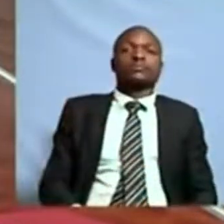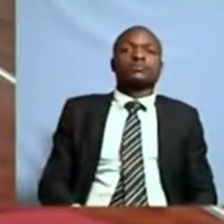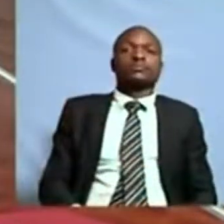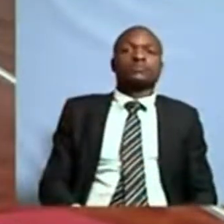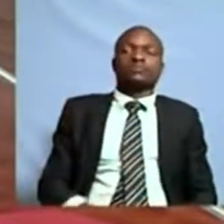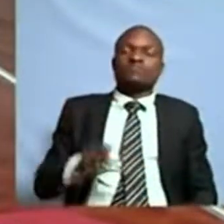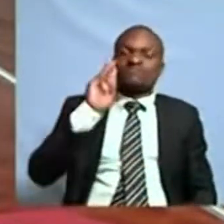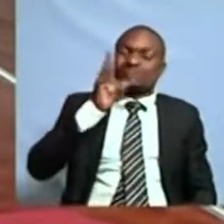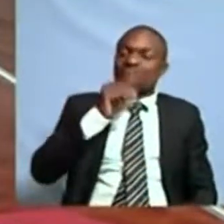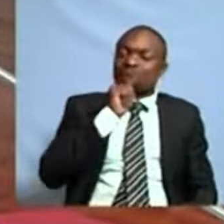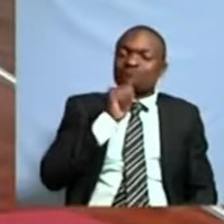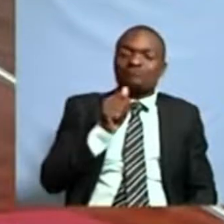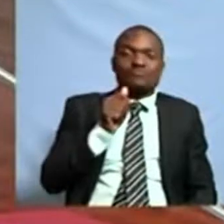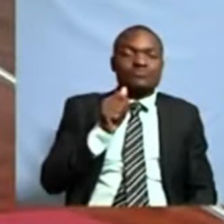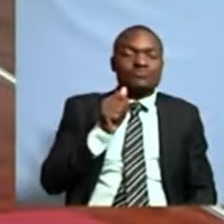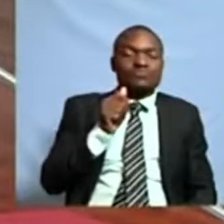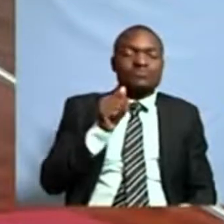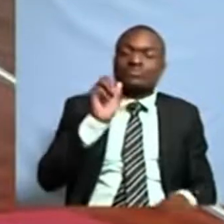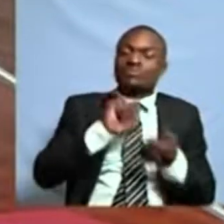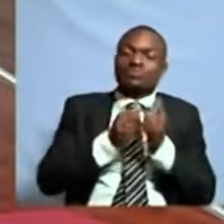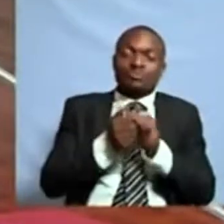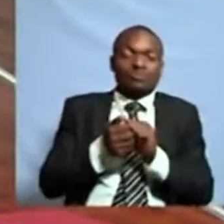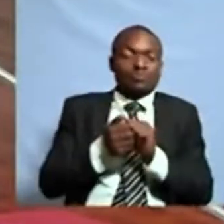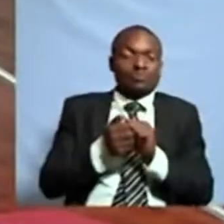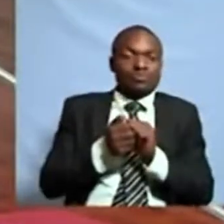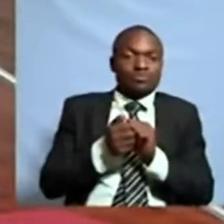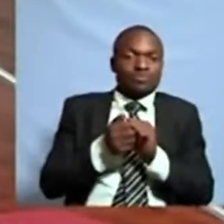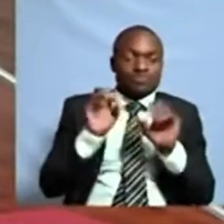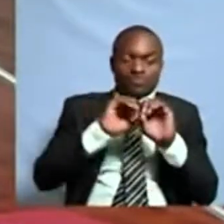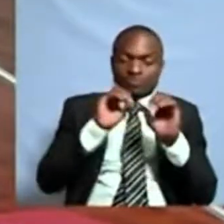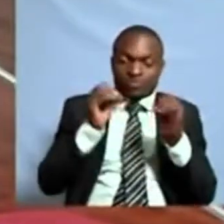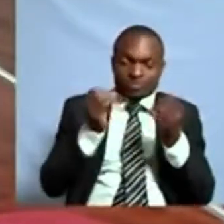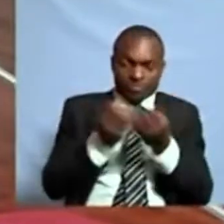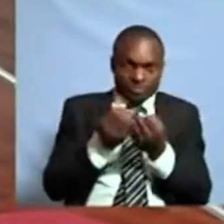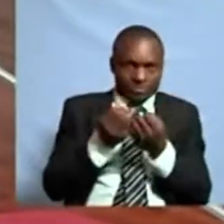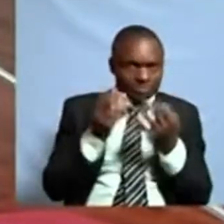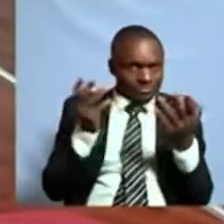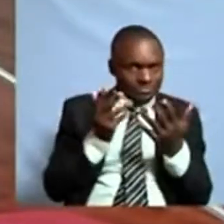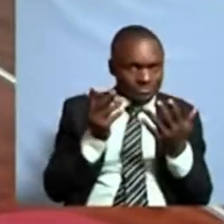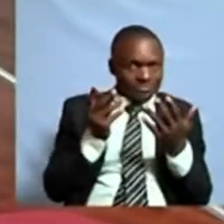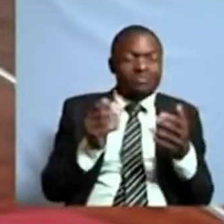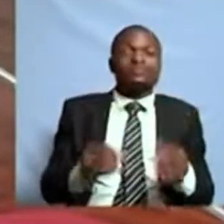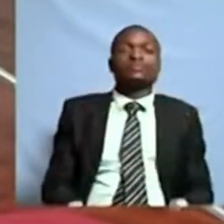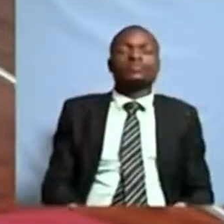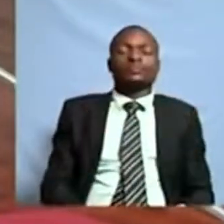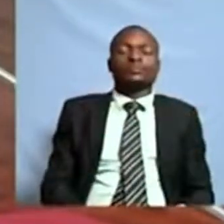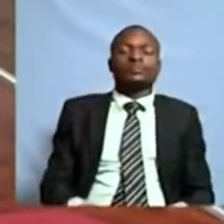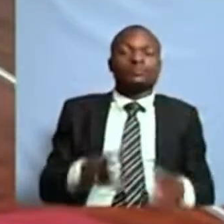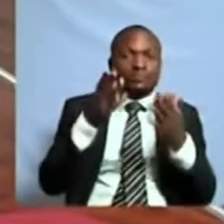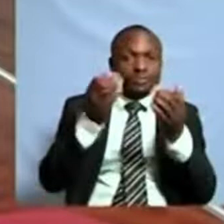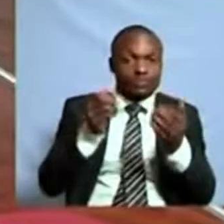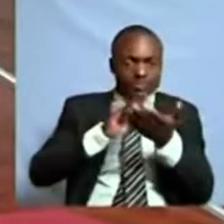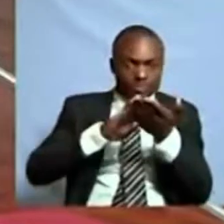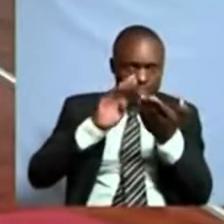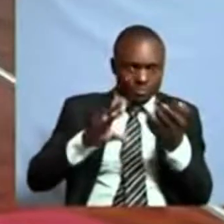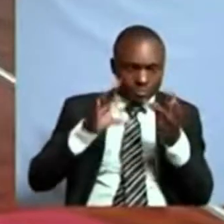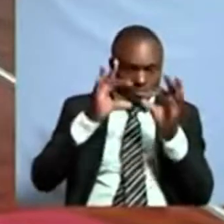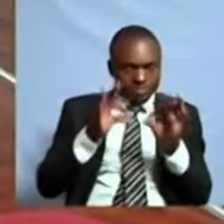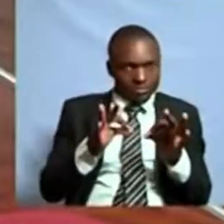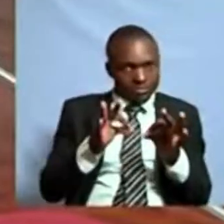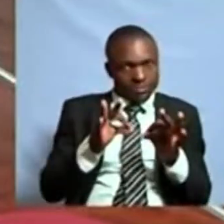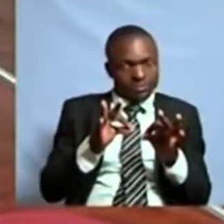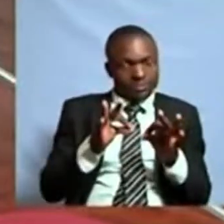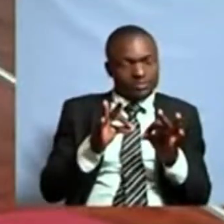it will not do any harm to the scheme, or will it be doing any harm to the scheme? We want to believe that even when